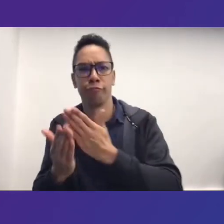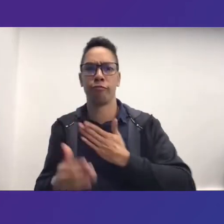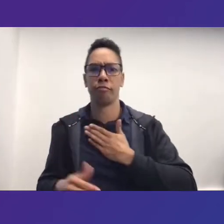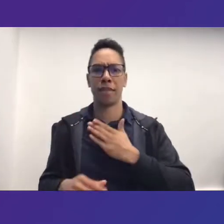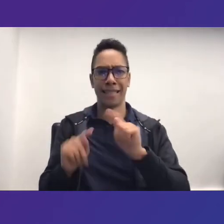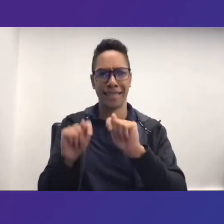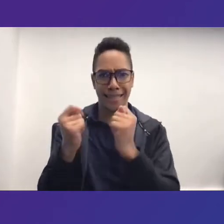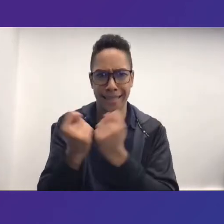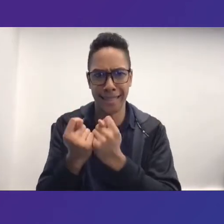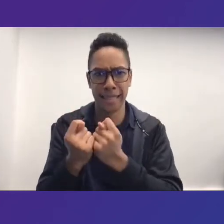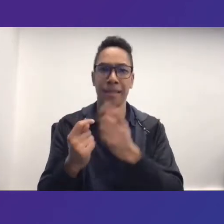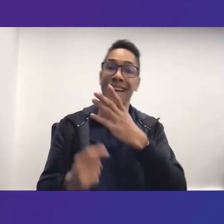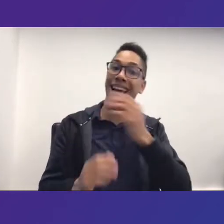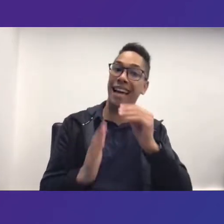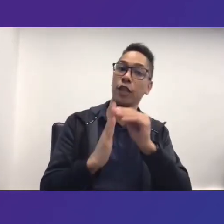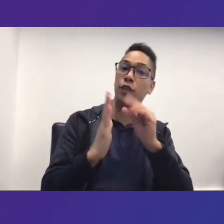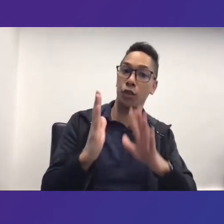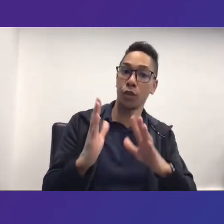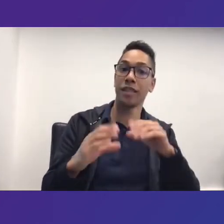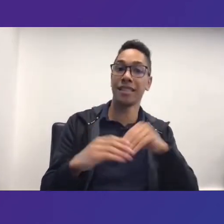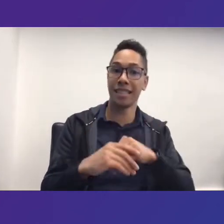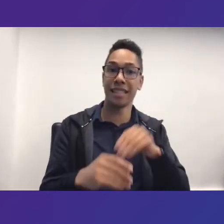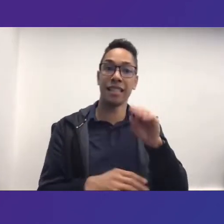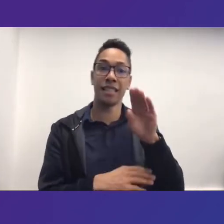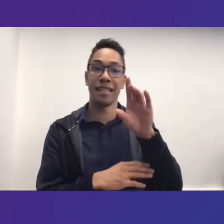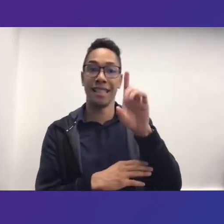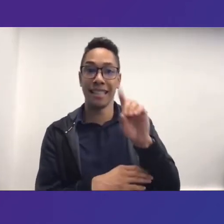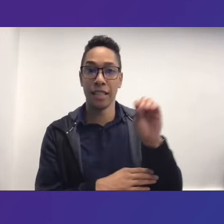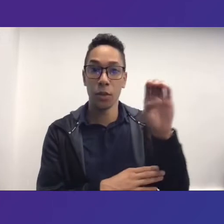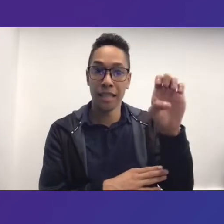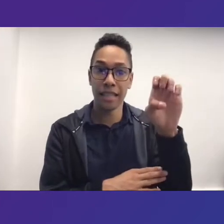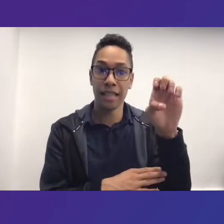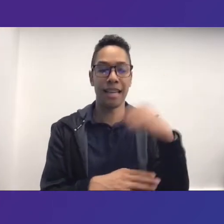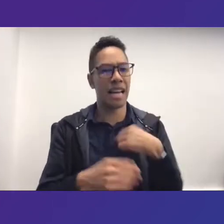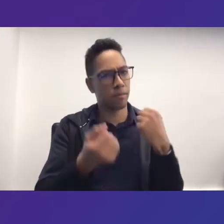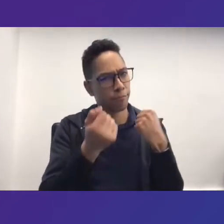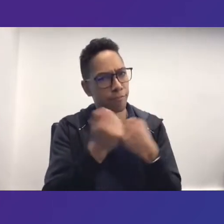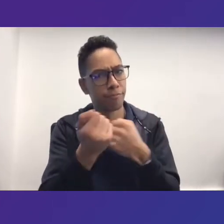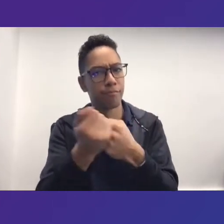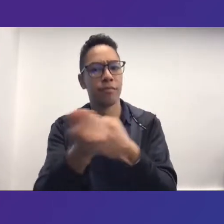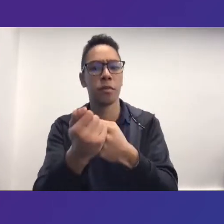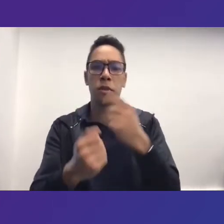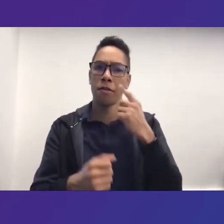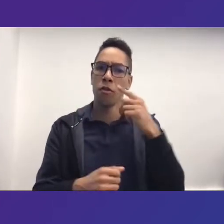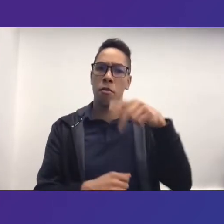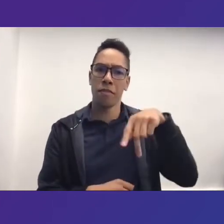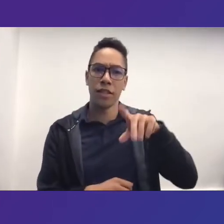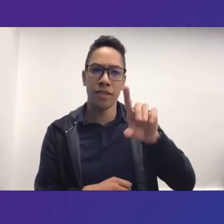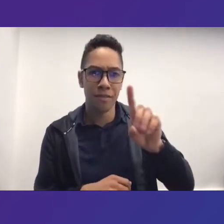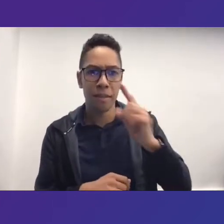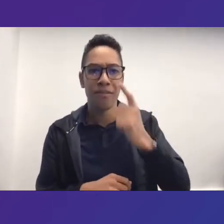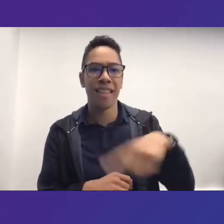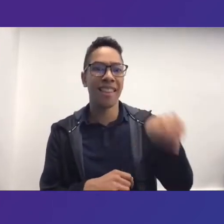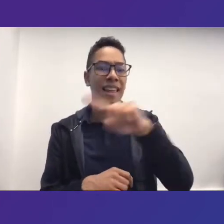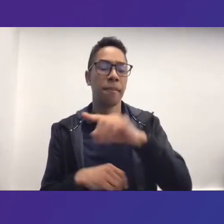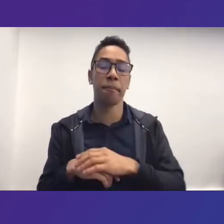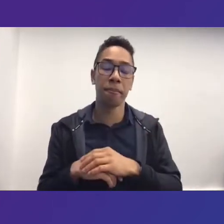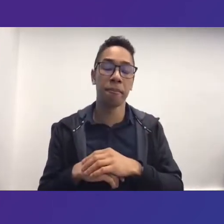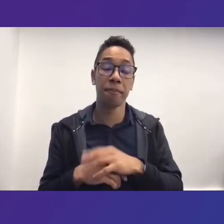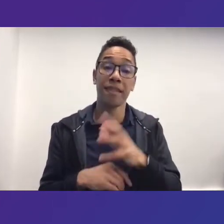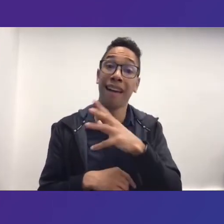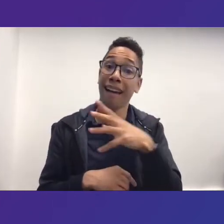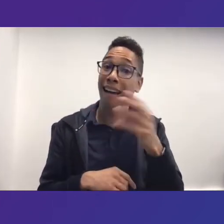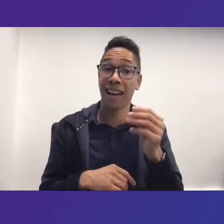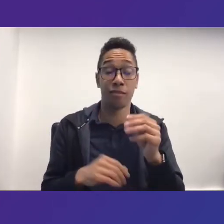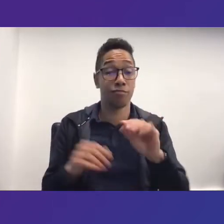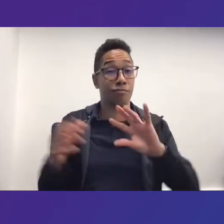have at the DOE in our dance programs. I supported them, designed professional developments for them. And